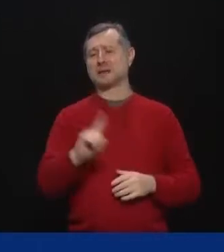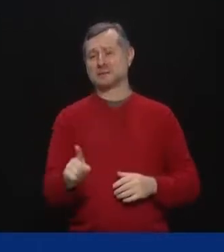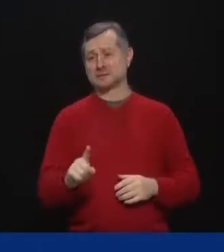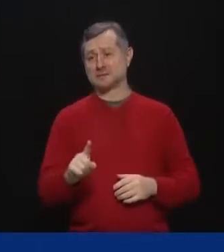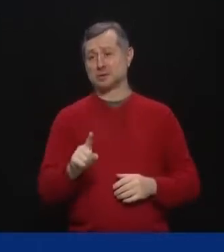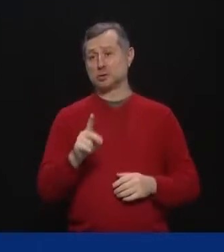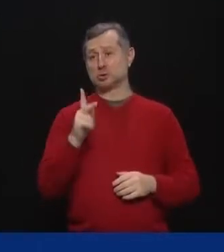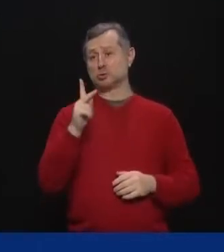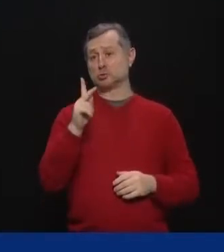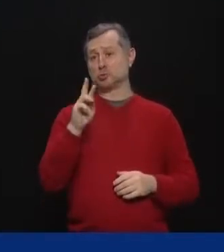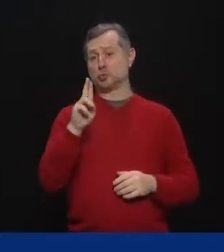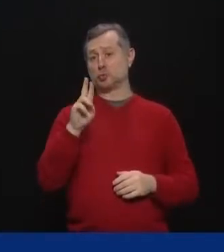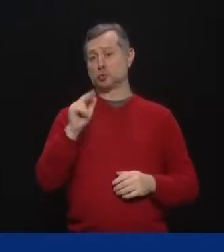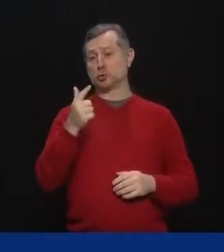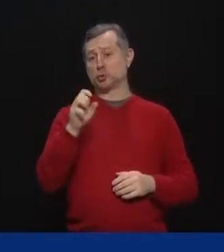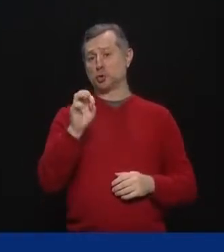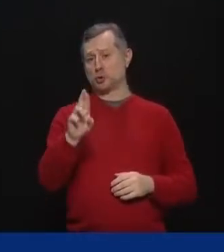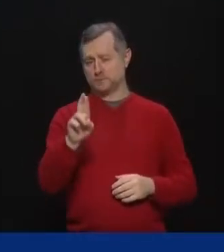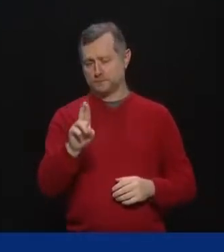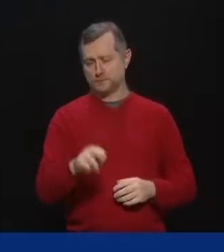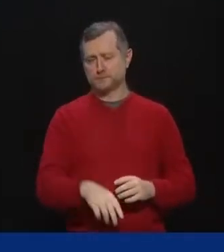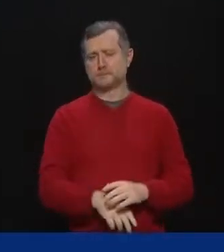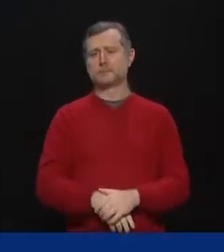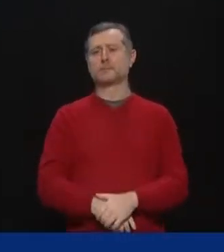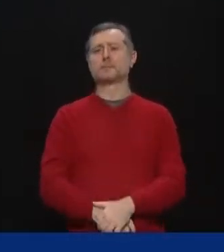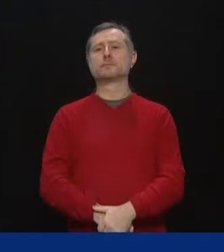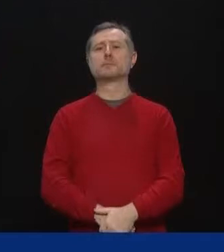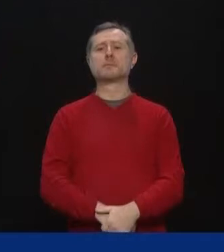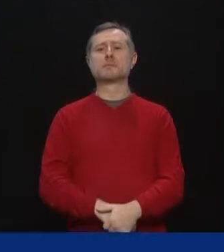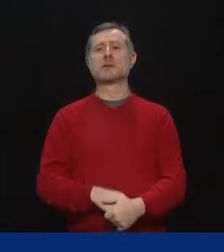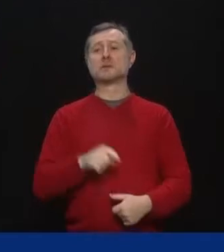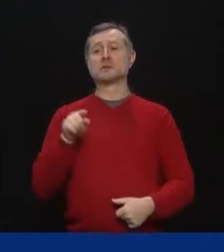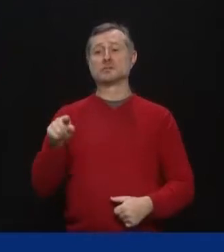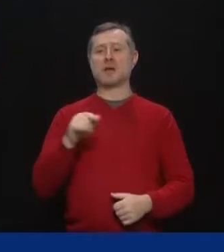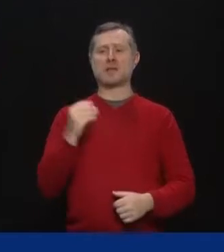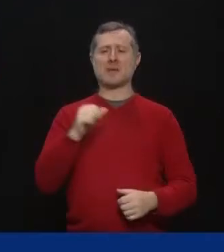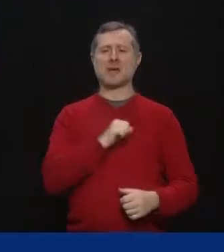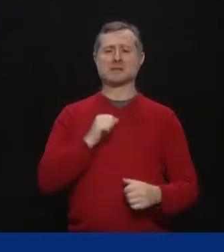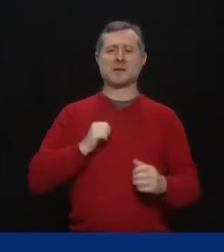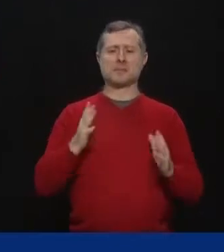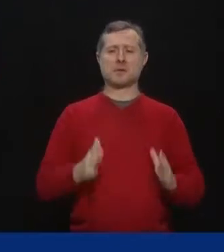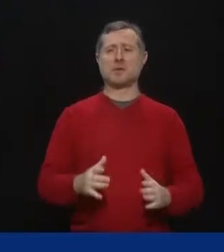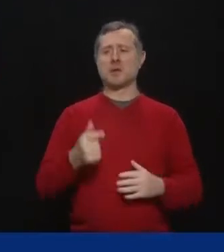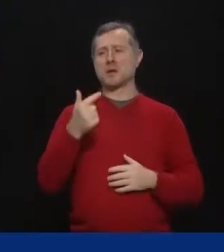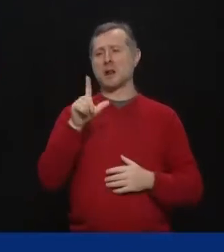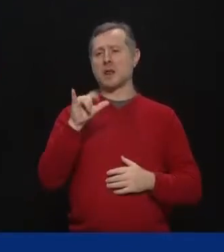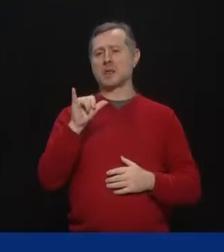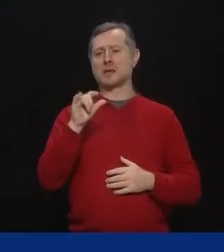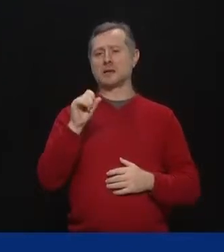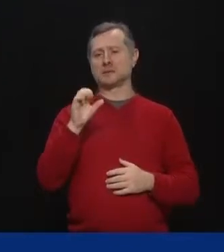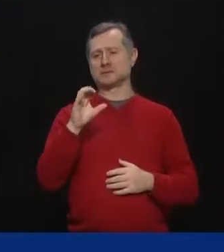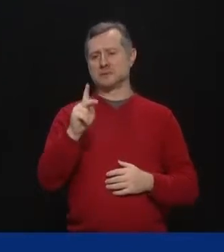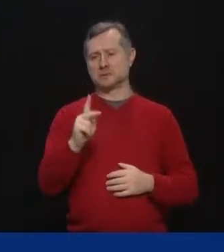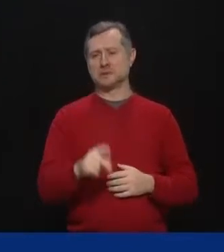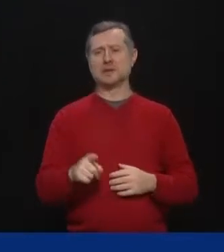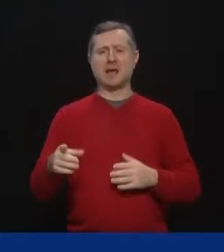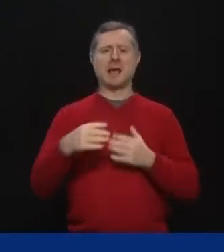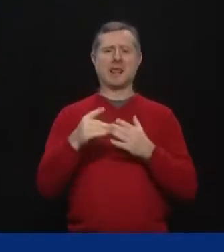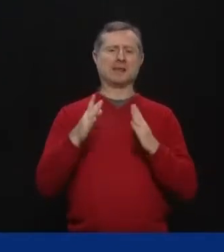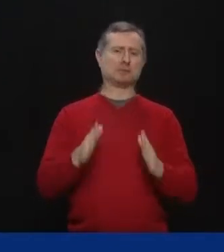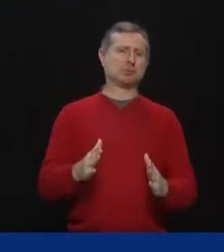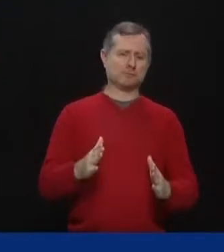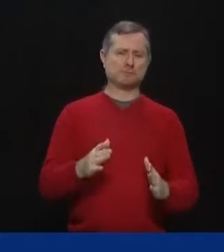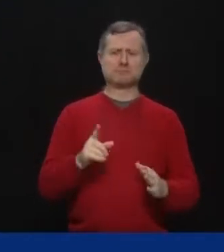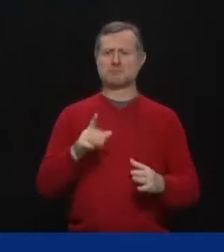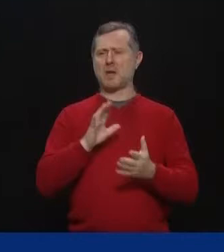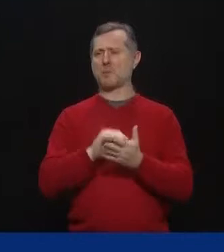of, she and Assembly Member Glick were the champions of the Reproductive Health Act at a time when people said it could not be done, and we actually